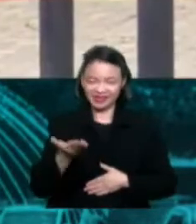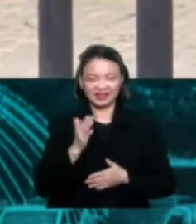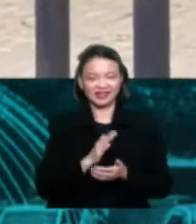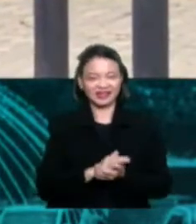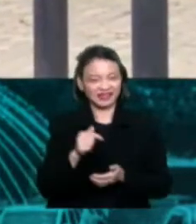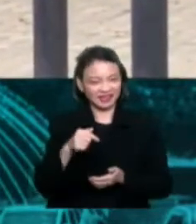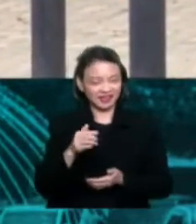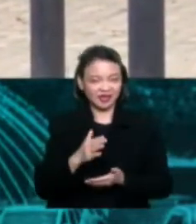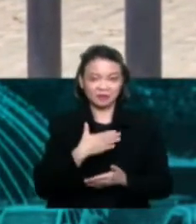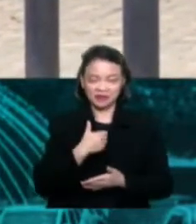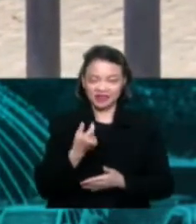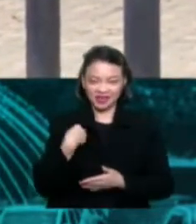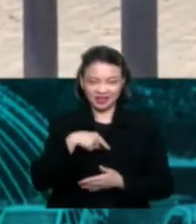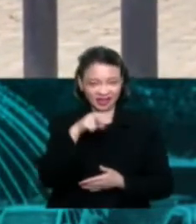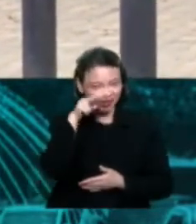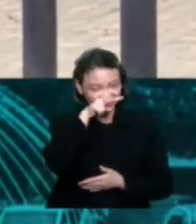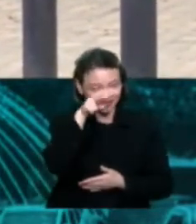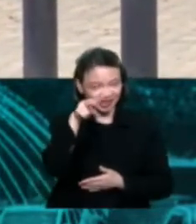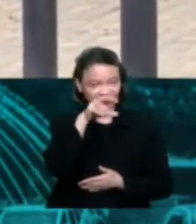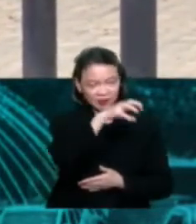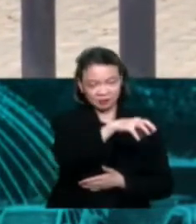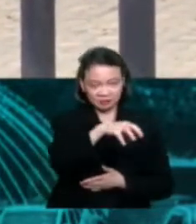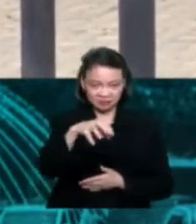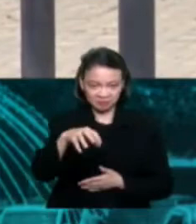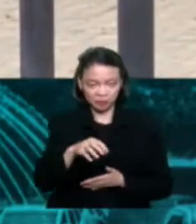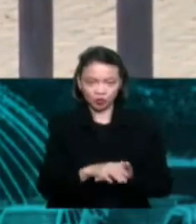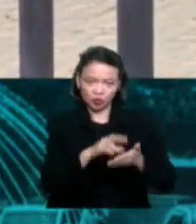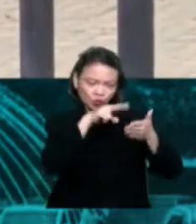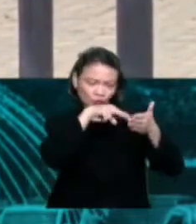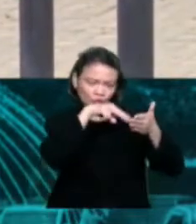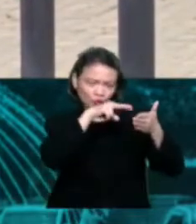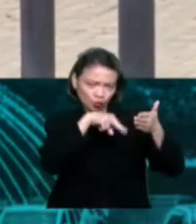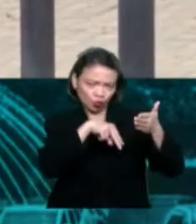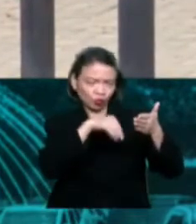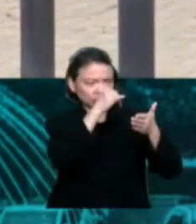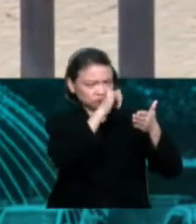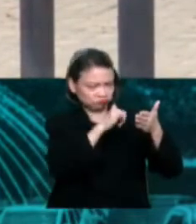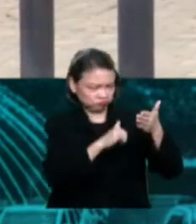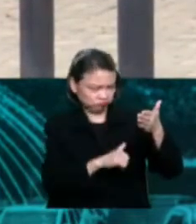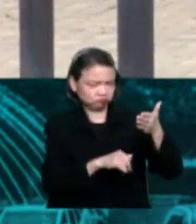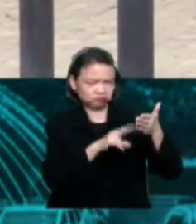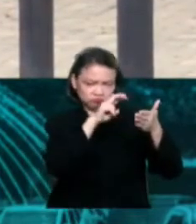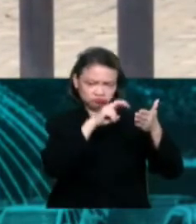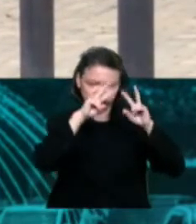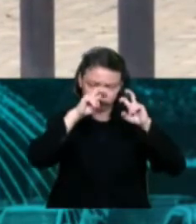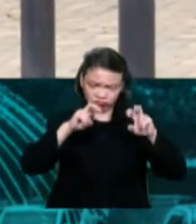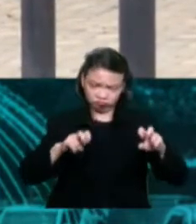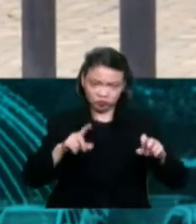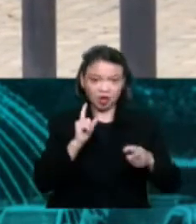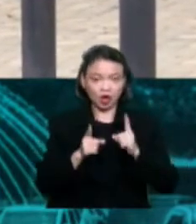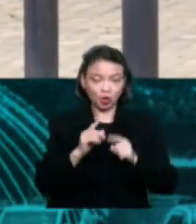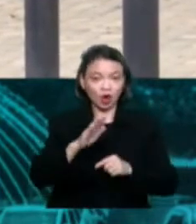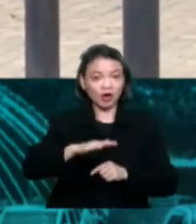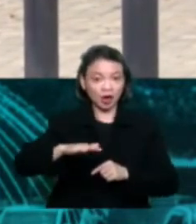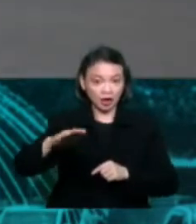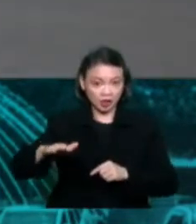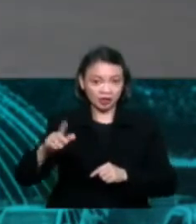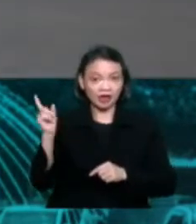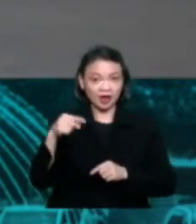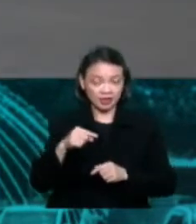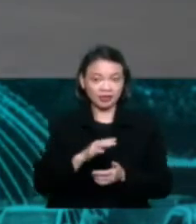clearly identifying that the children from socio-economic disadvantage or poorest